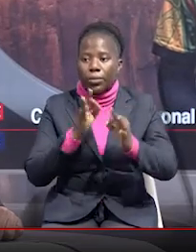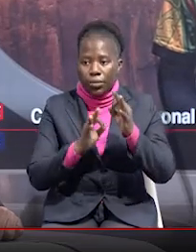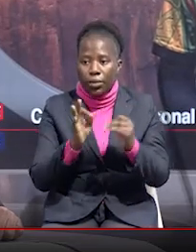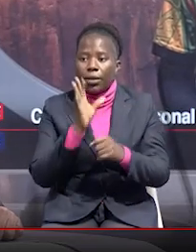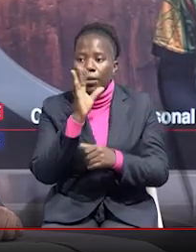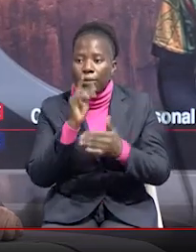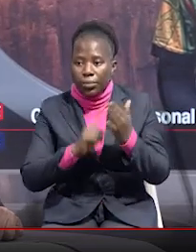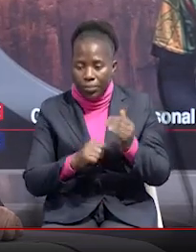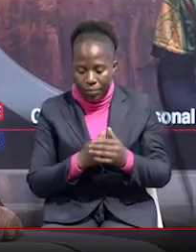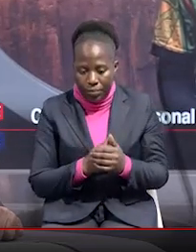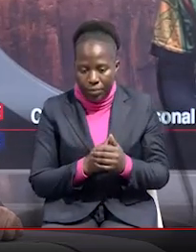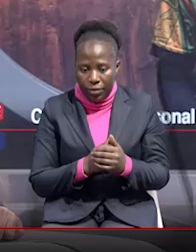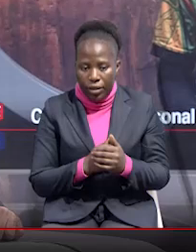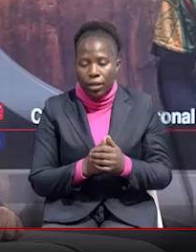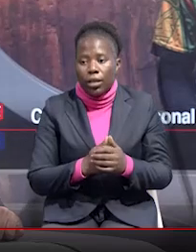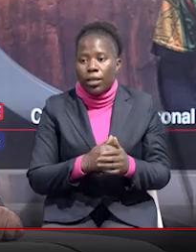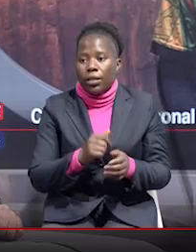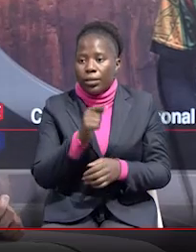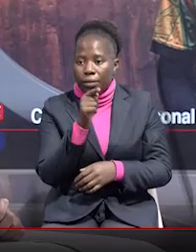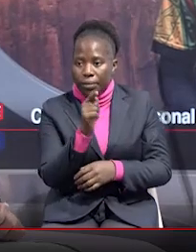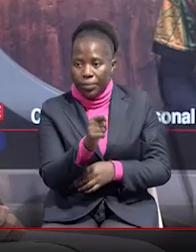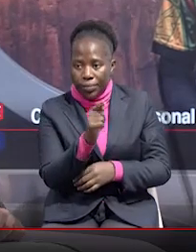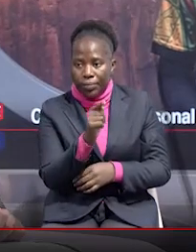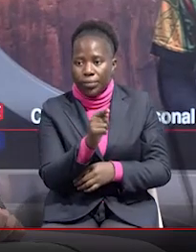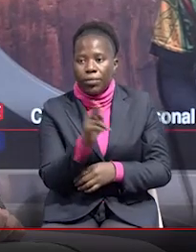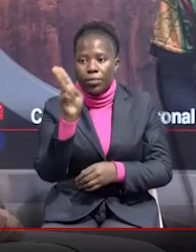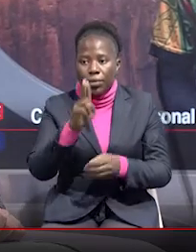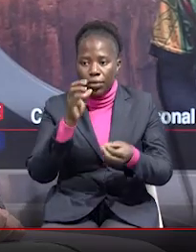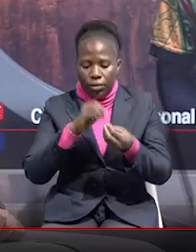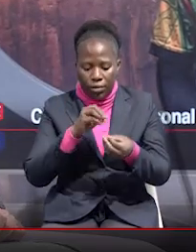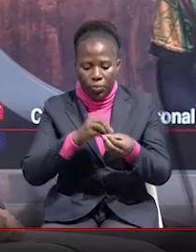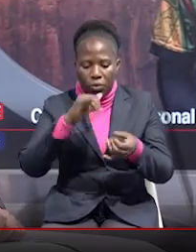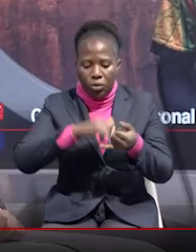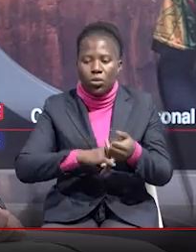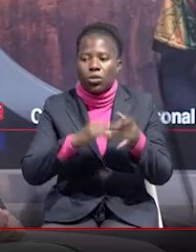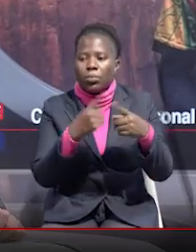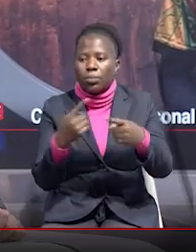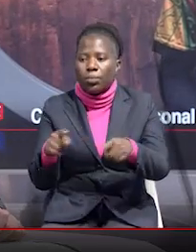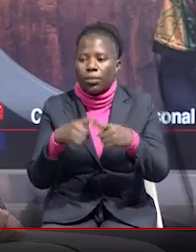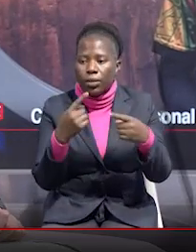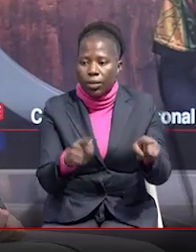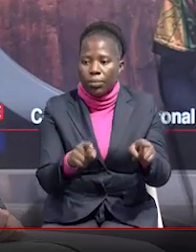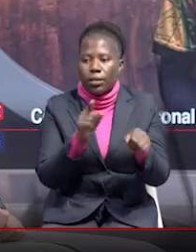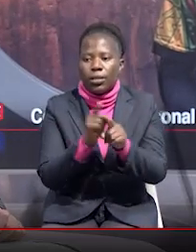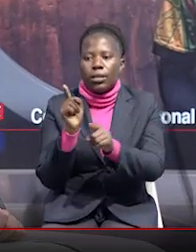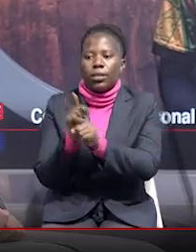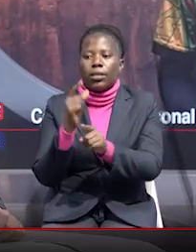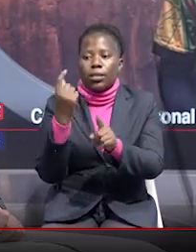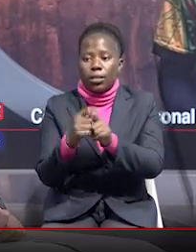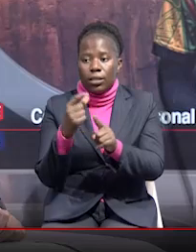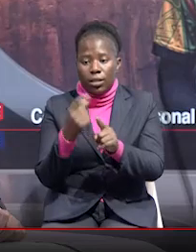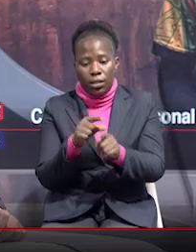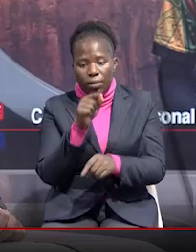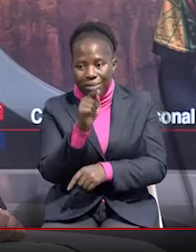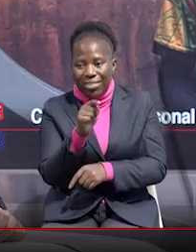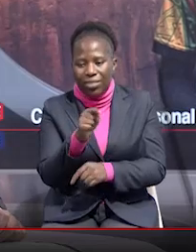liquidity, low output month. This liquidity fuels spending on social events, firmly entrenching December as a peak